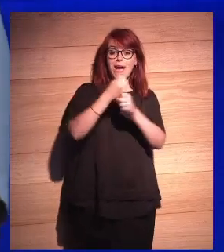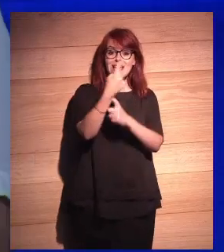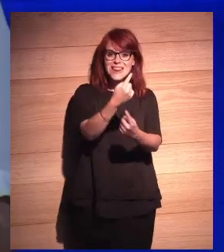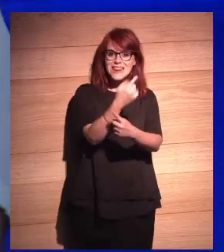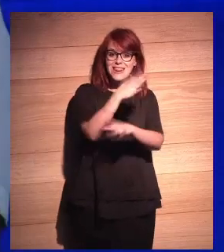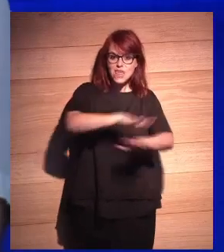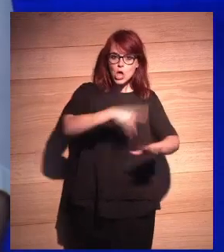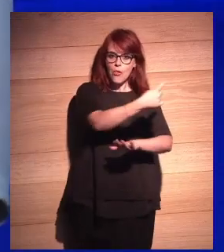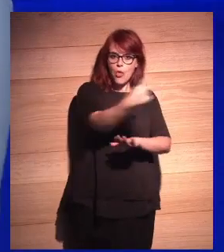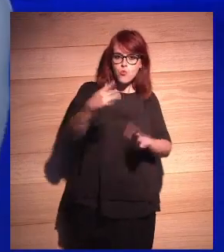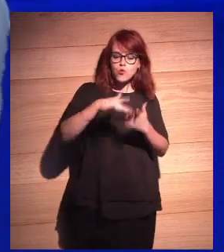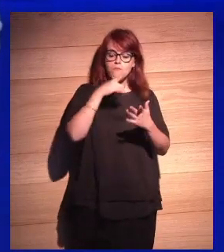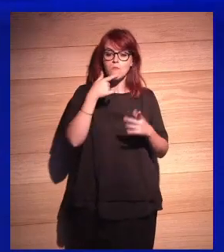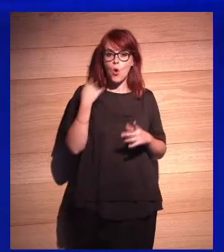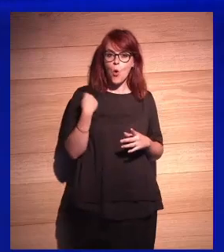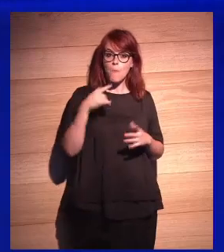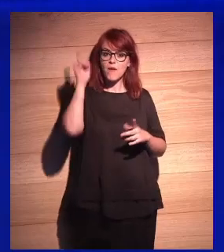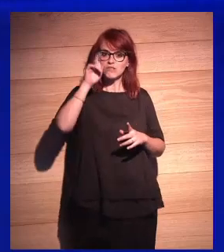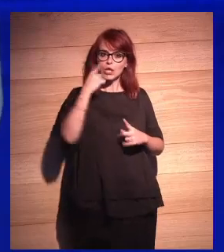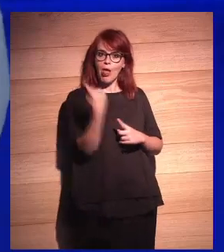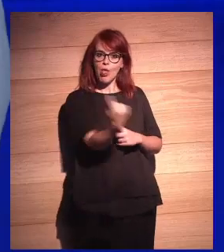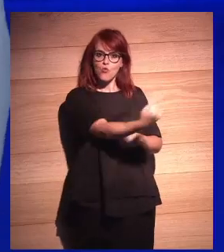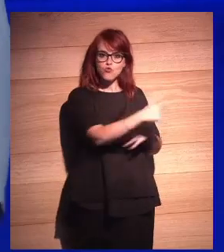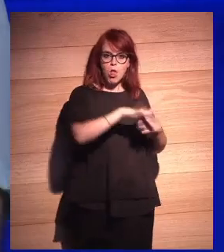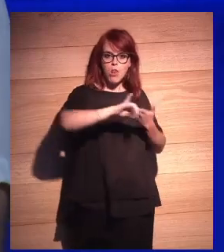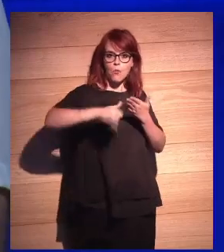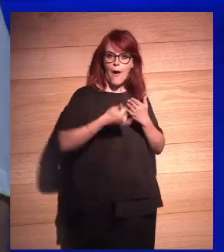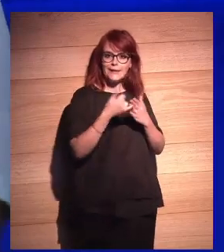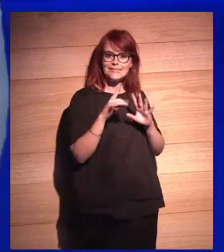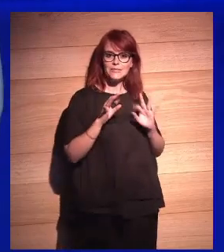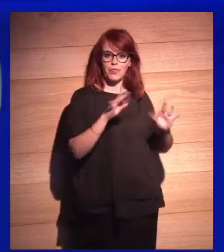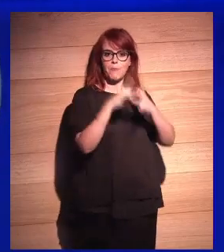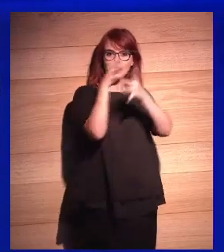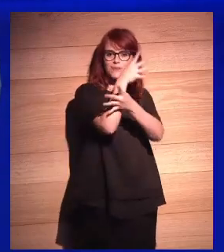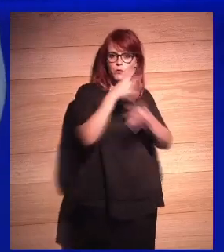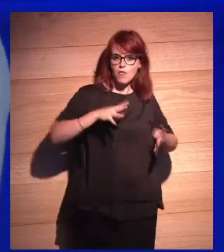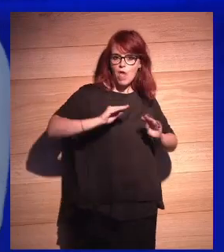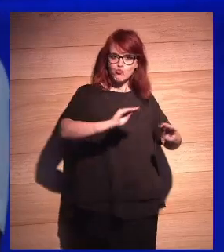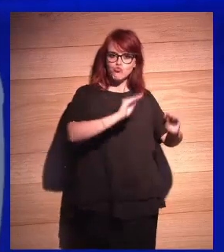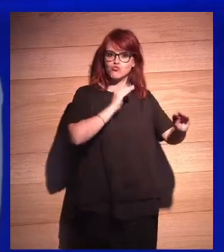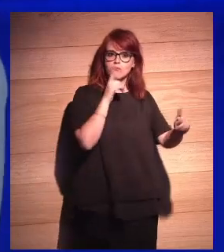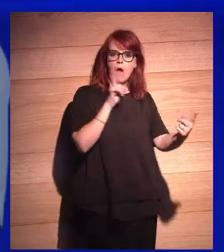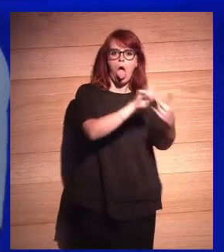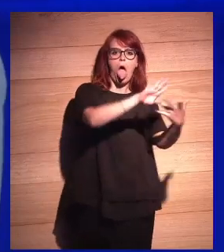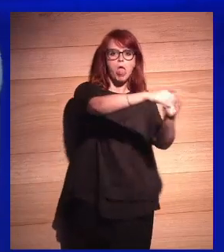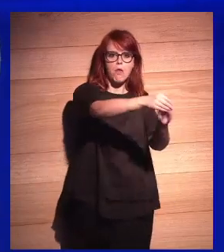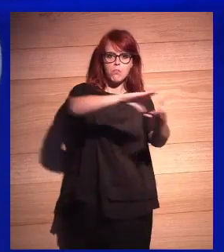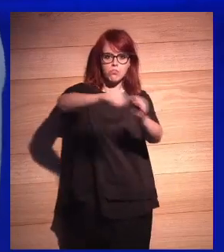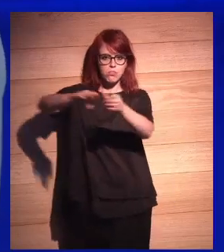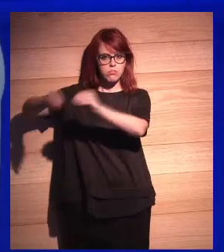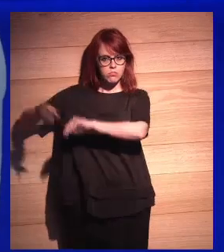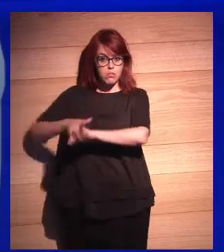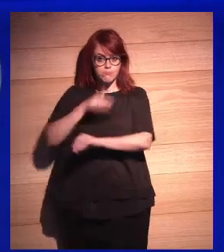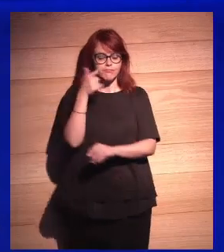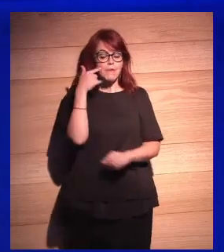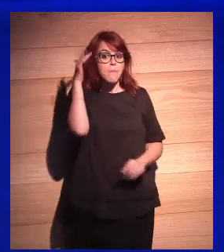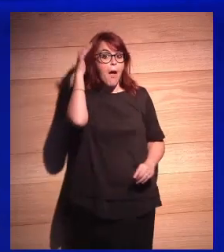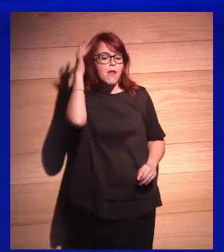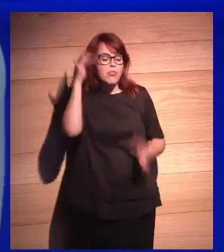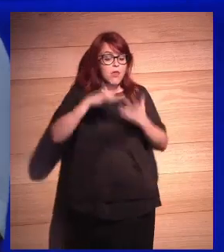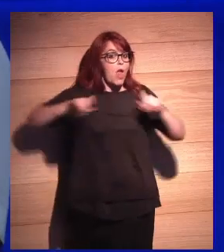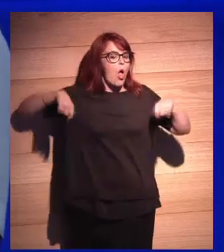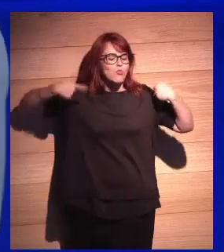each of the children had a different teacher developing a different language